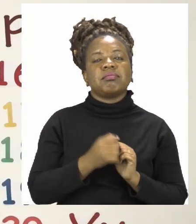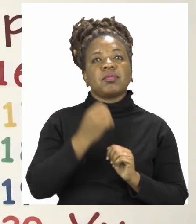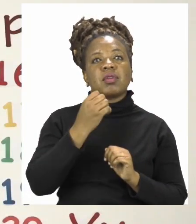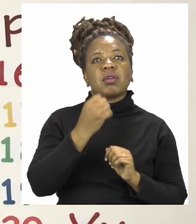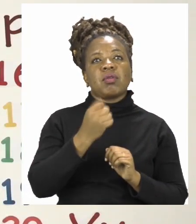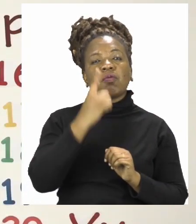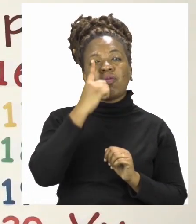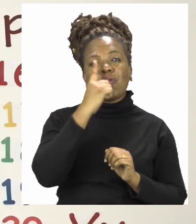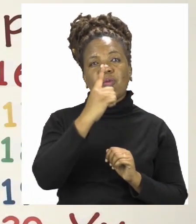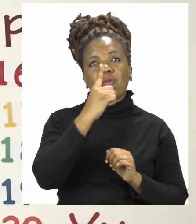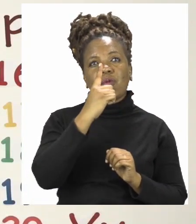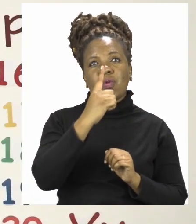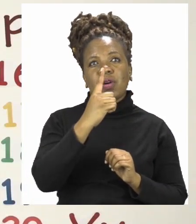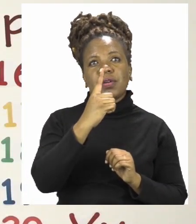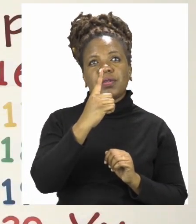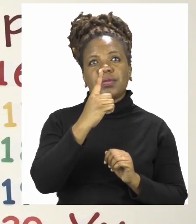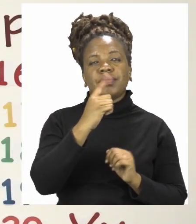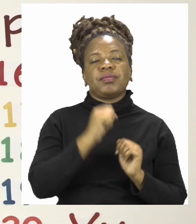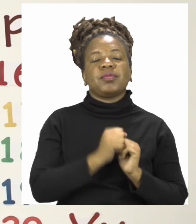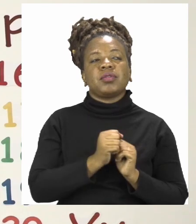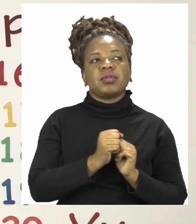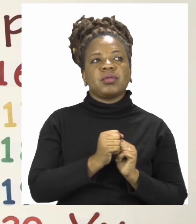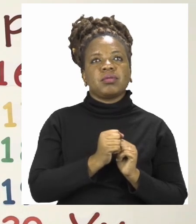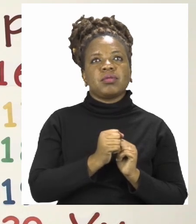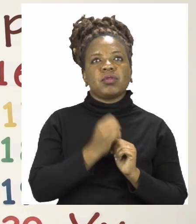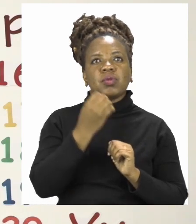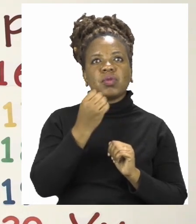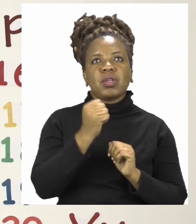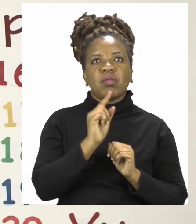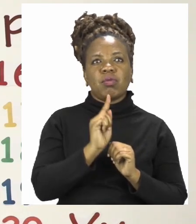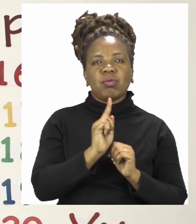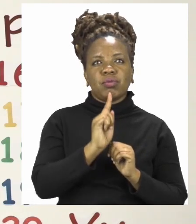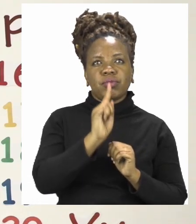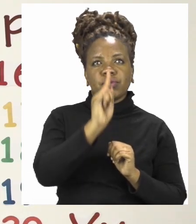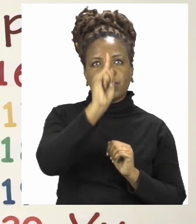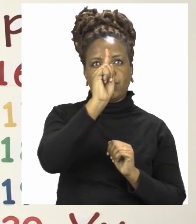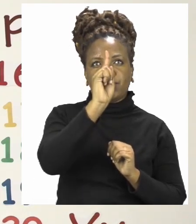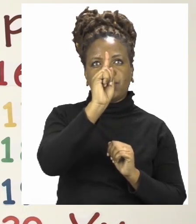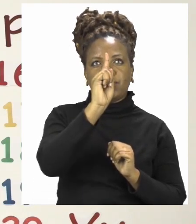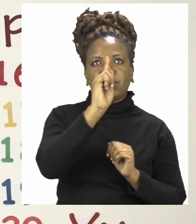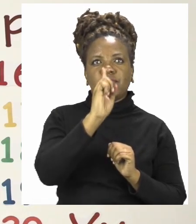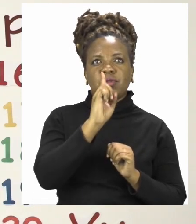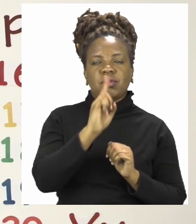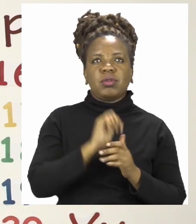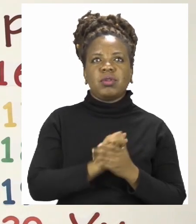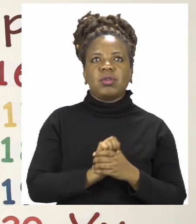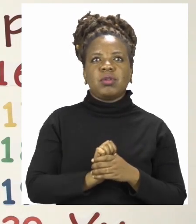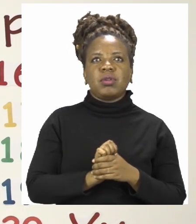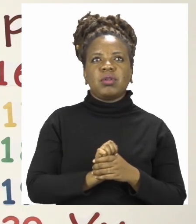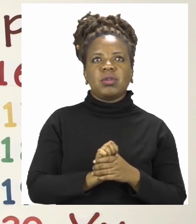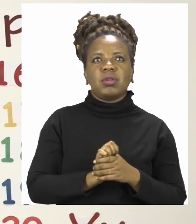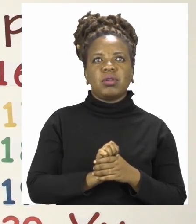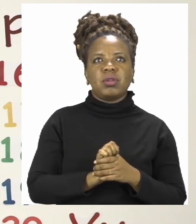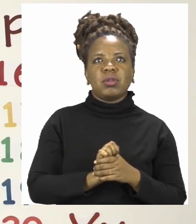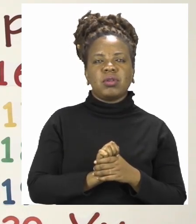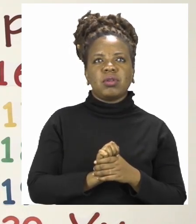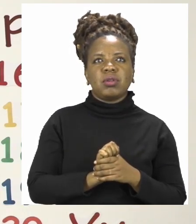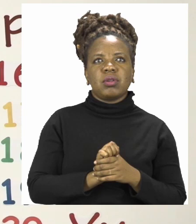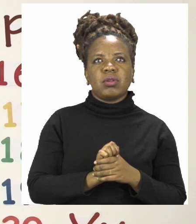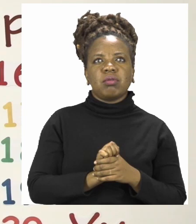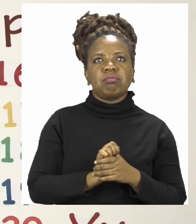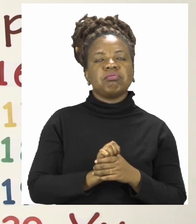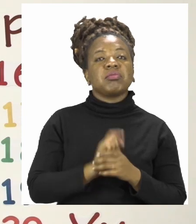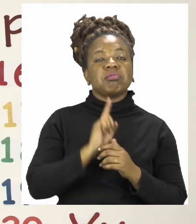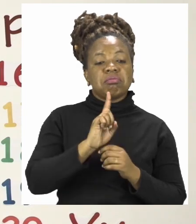it has one arrow, which is different from yours for now, because I want to tell you that this arrow is the minute